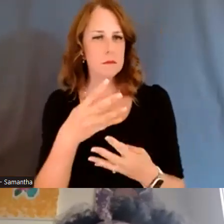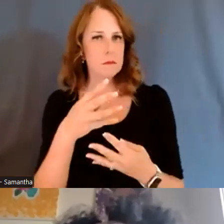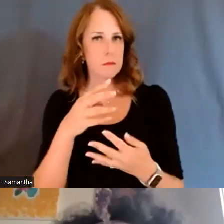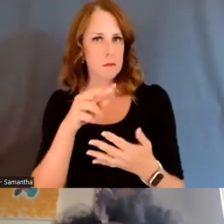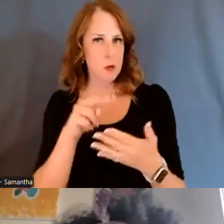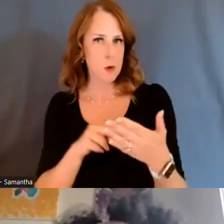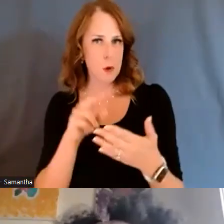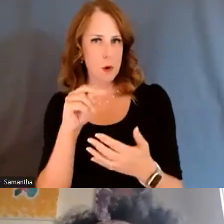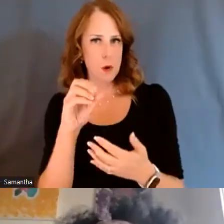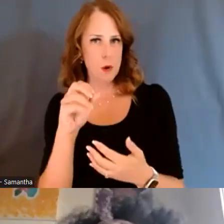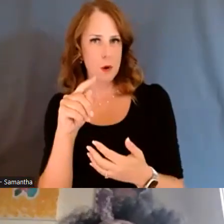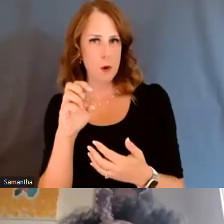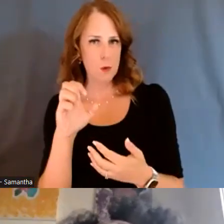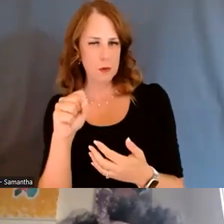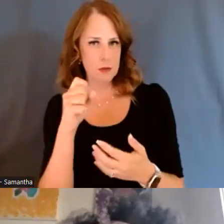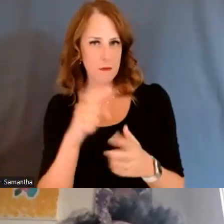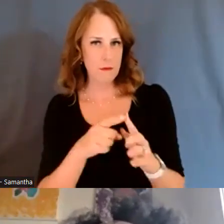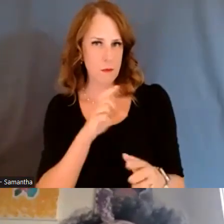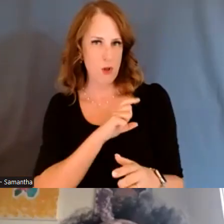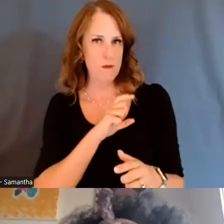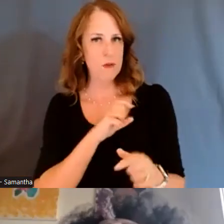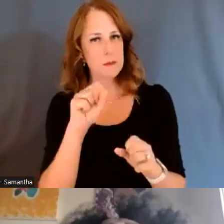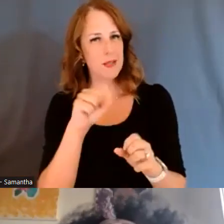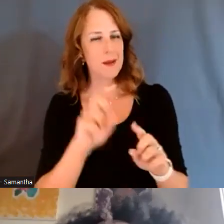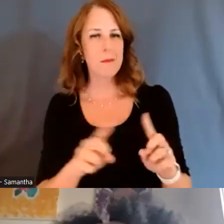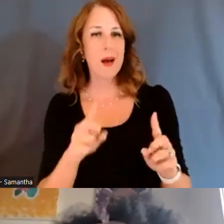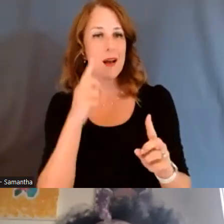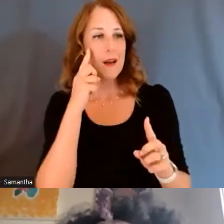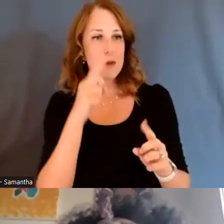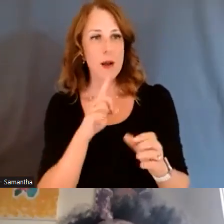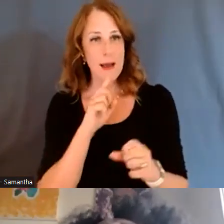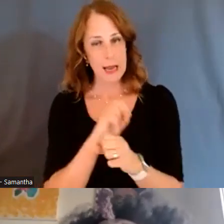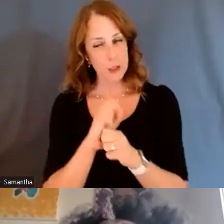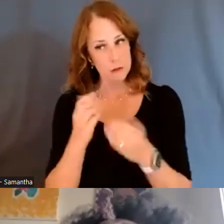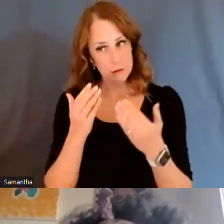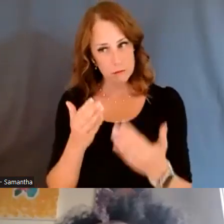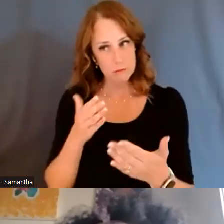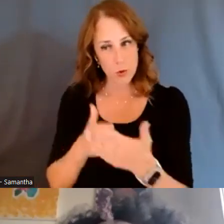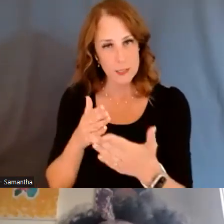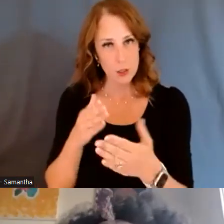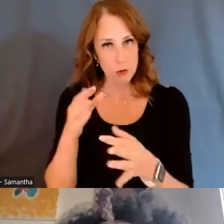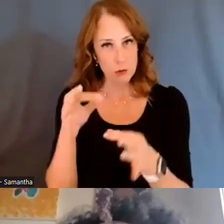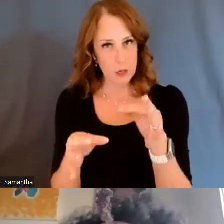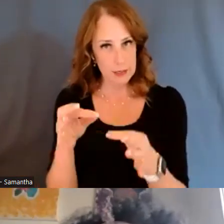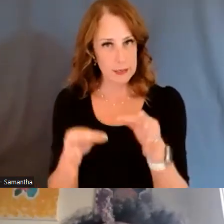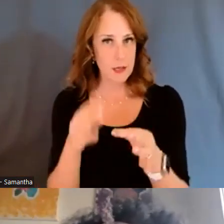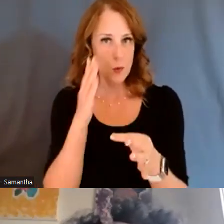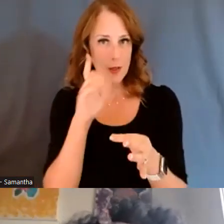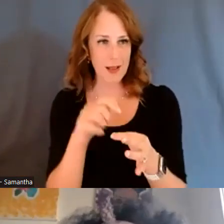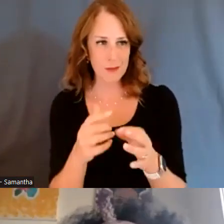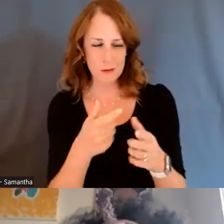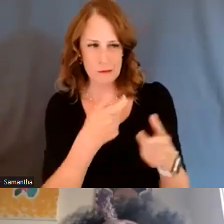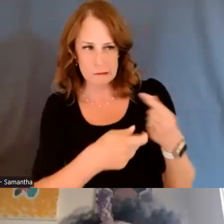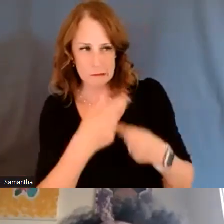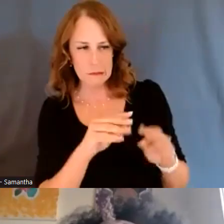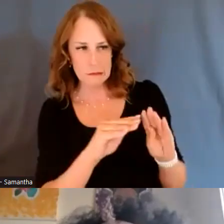from law enforcement, but in order to prosecute, they're going to have to ask some of those questions again and kind